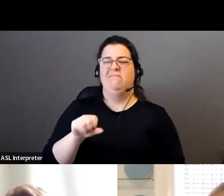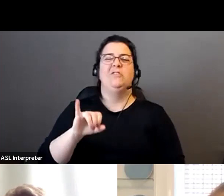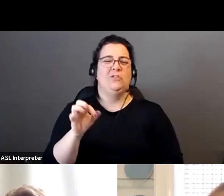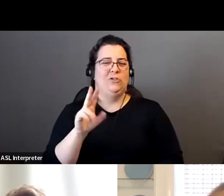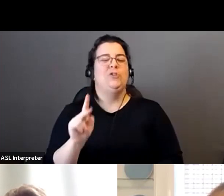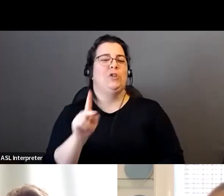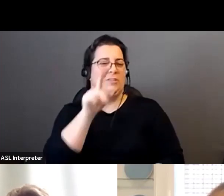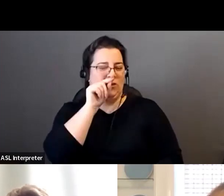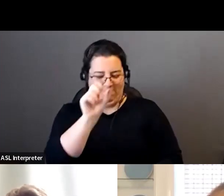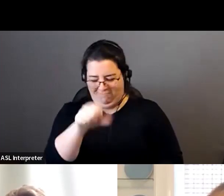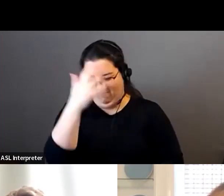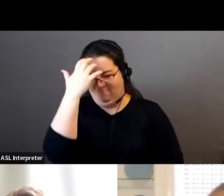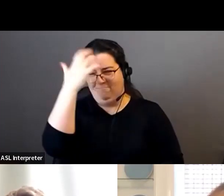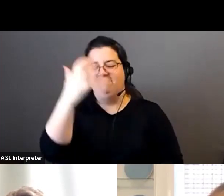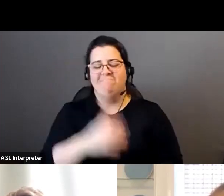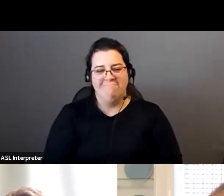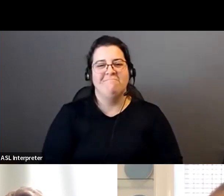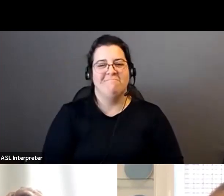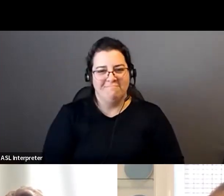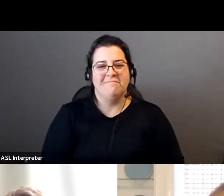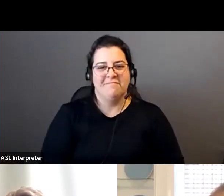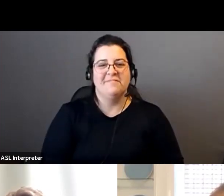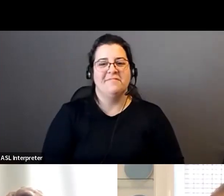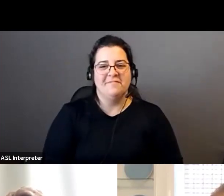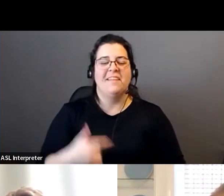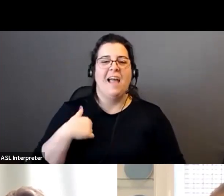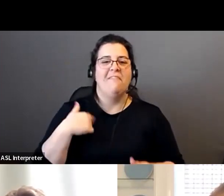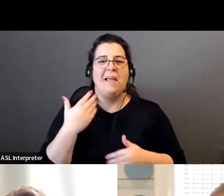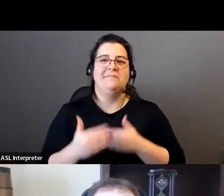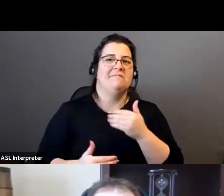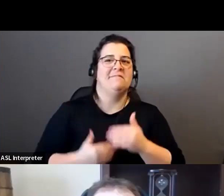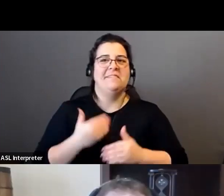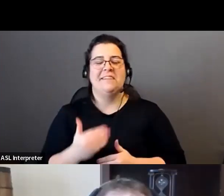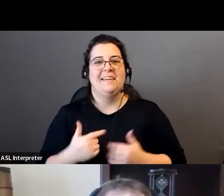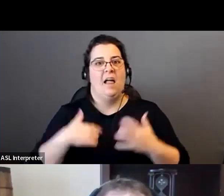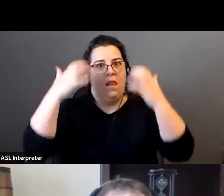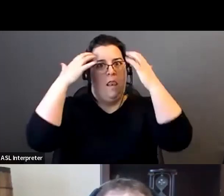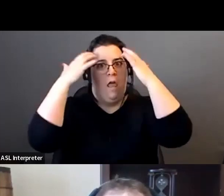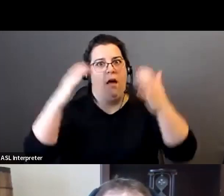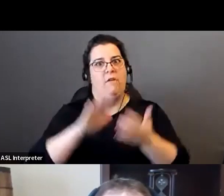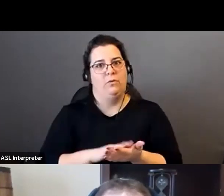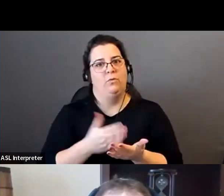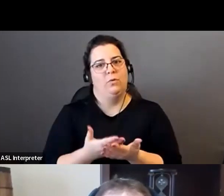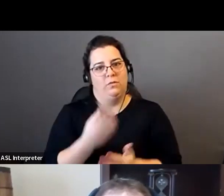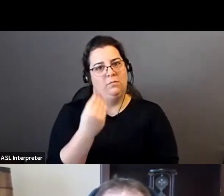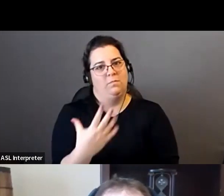jerk chicken on the barbecue. I'm more and more as I go in this journey. I love to cook. I love to cook.